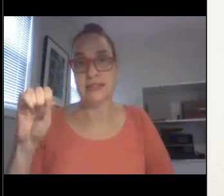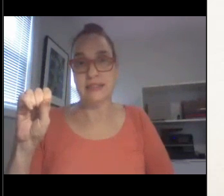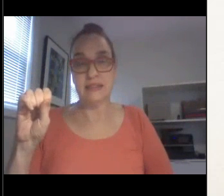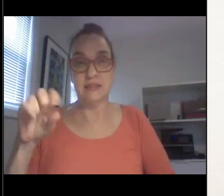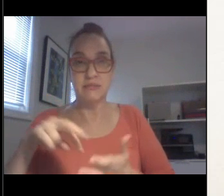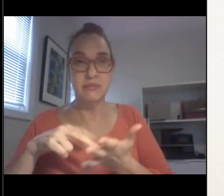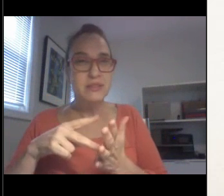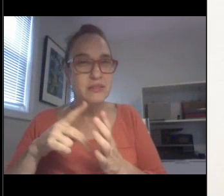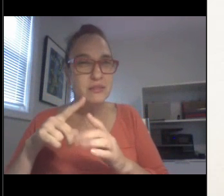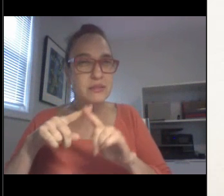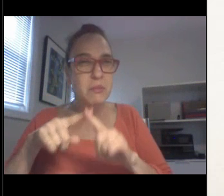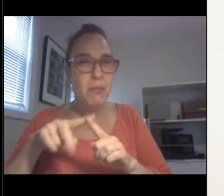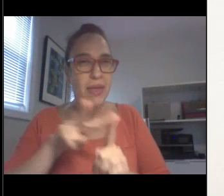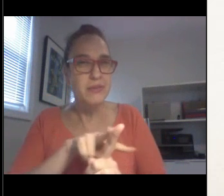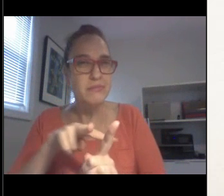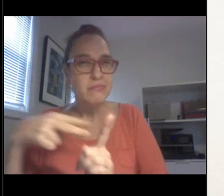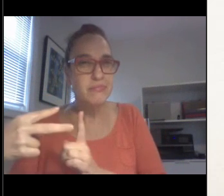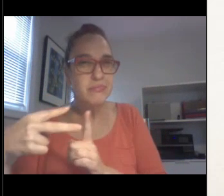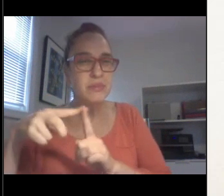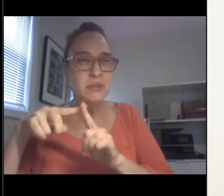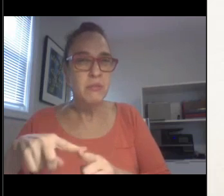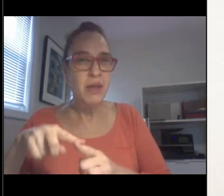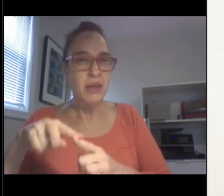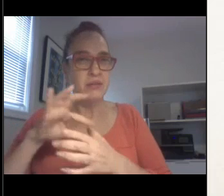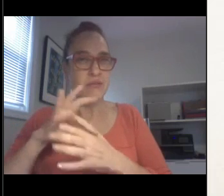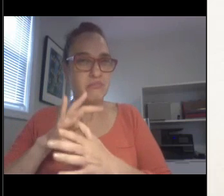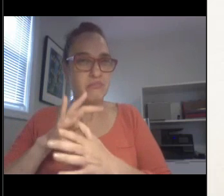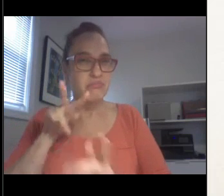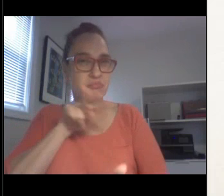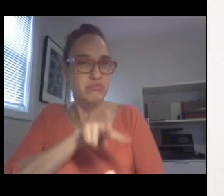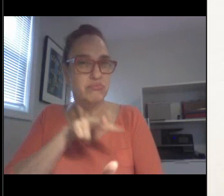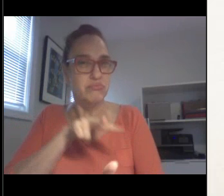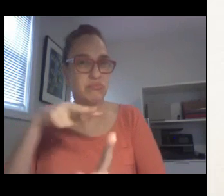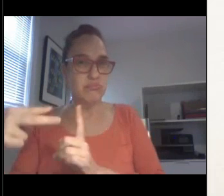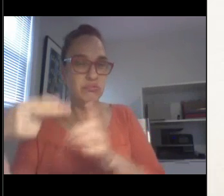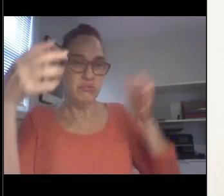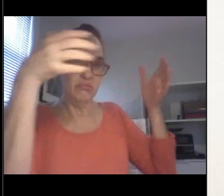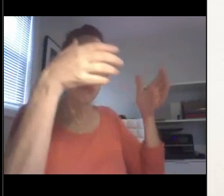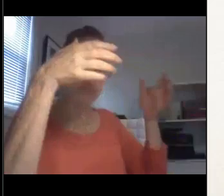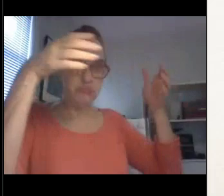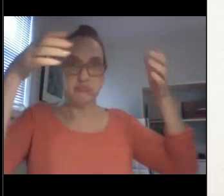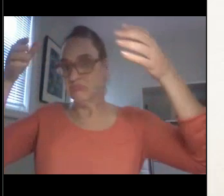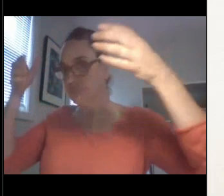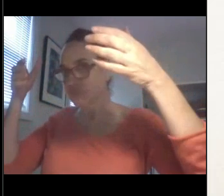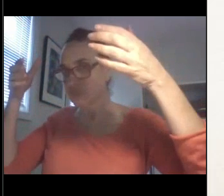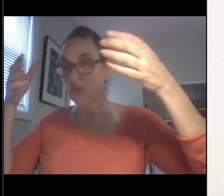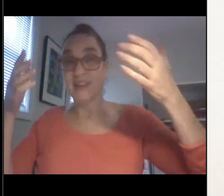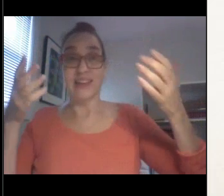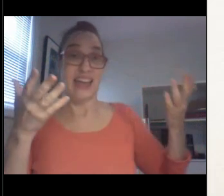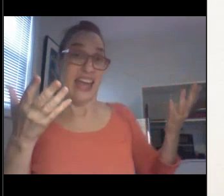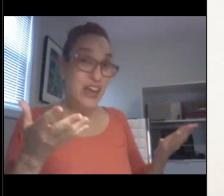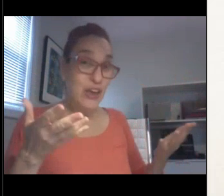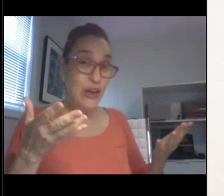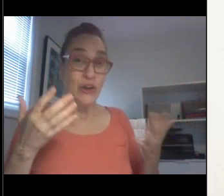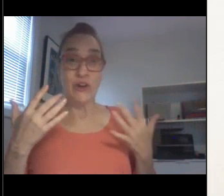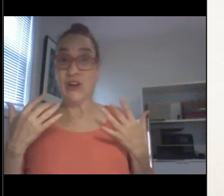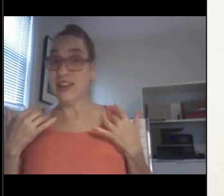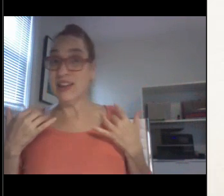that it points and it's subjective to the context specifically. So words like here, now, there,